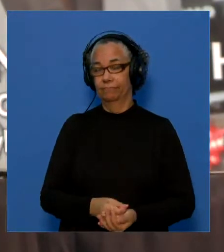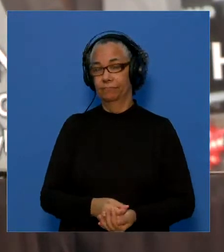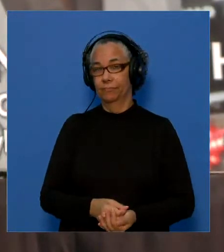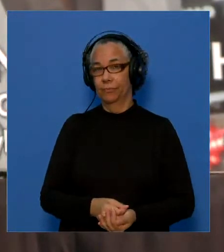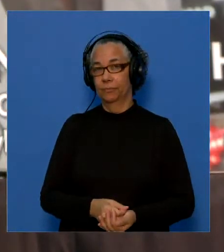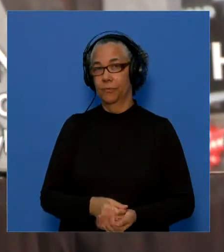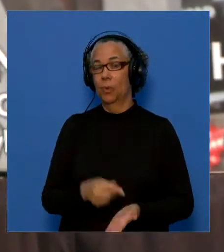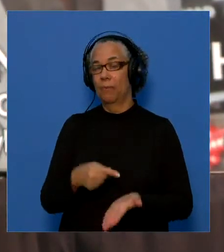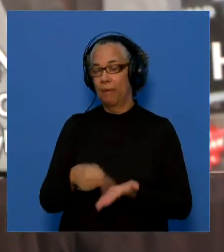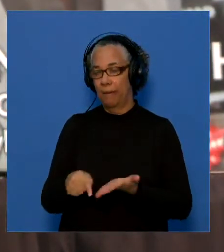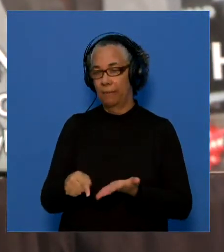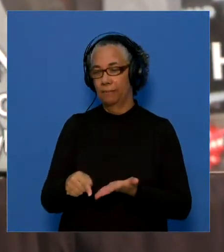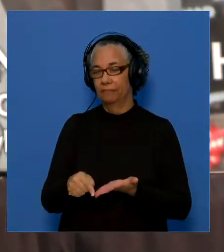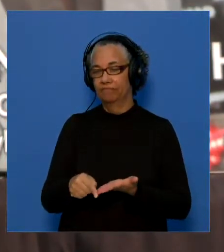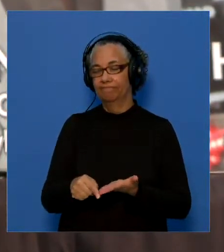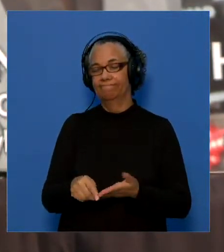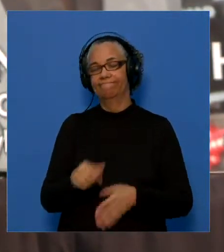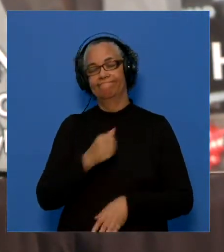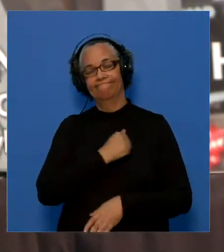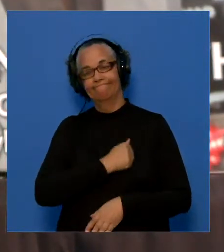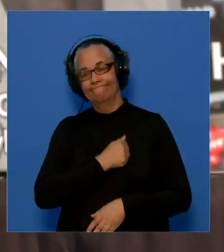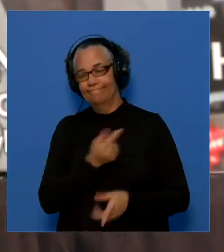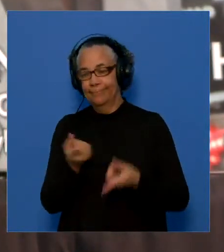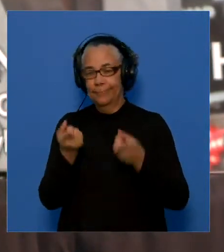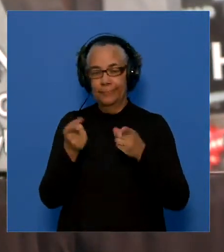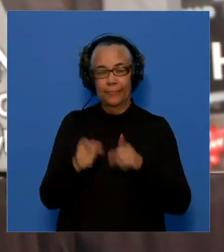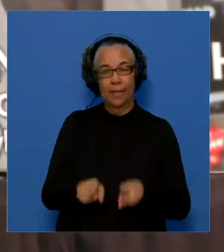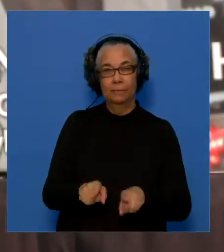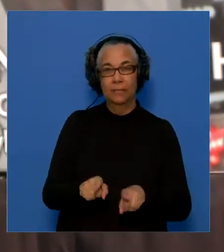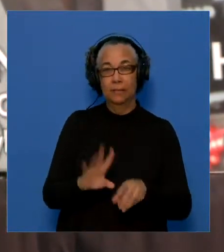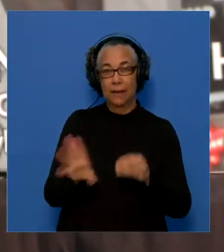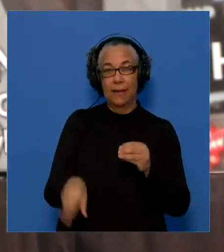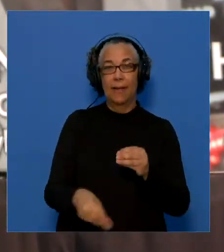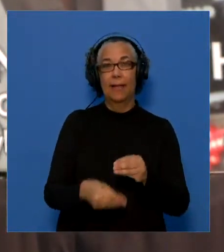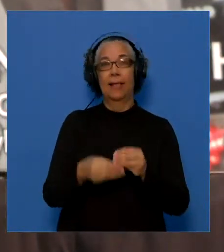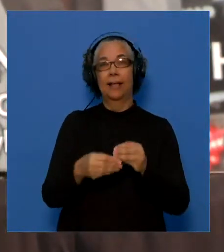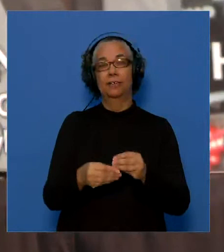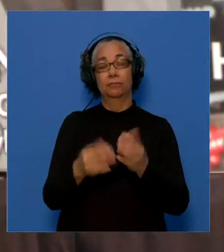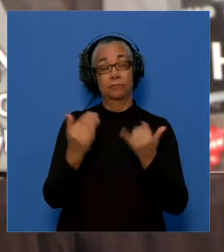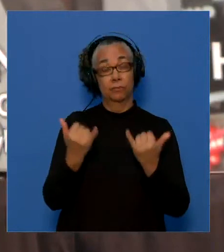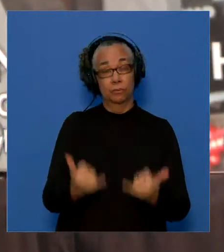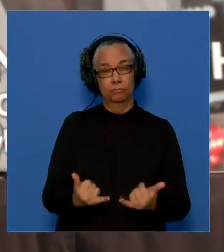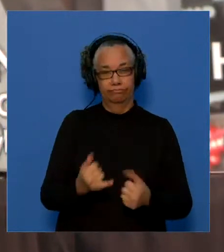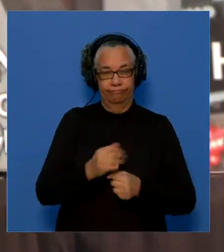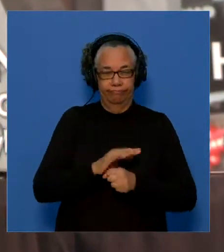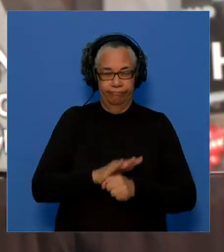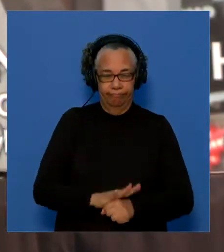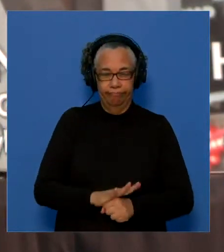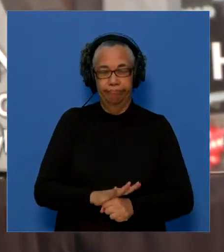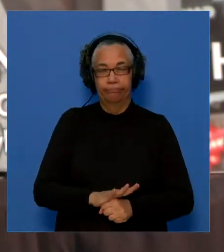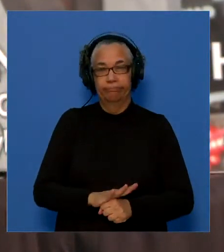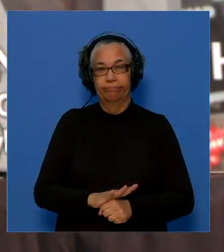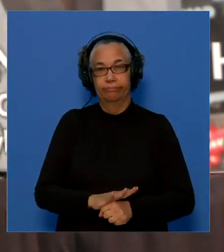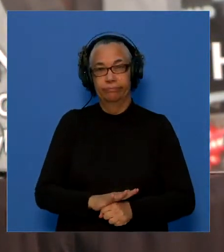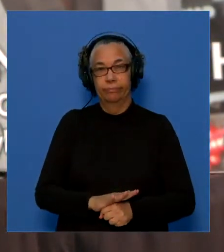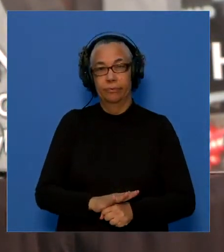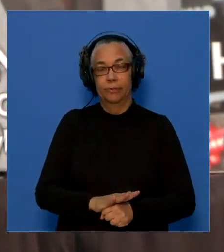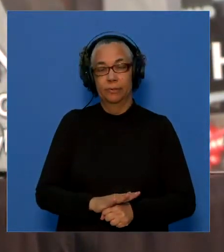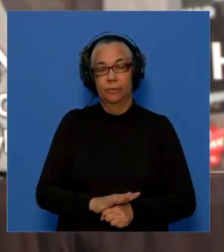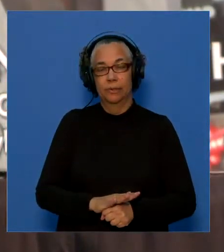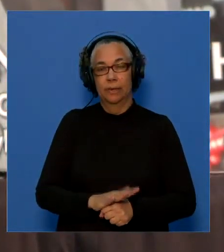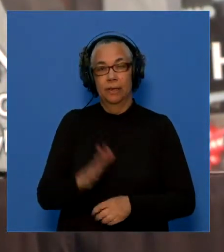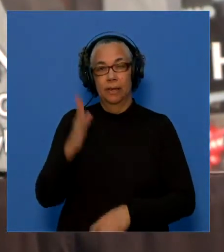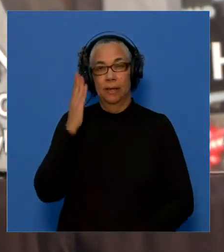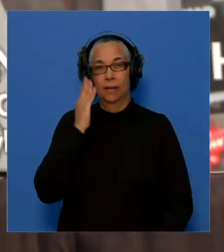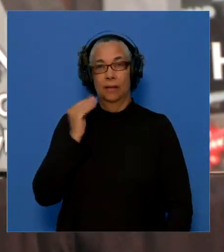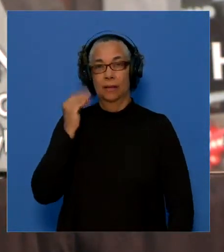This unforeseen occurrence has undoubtedly added to the current hardships being experienced by